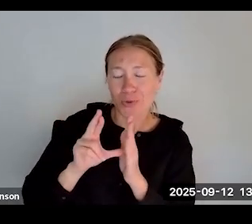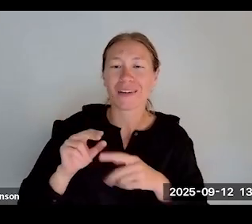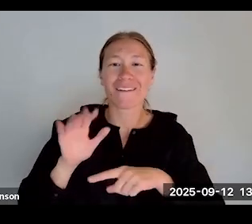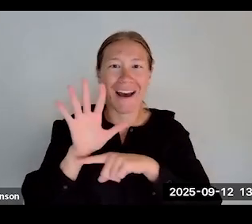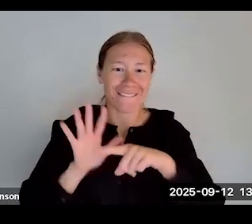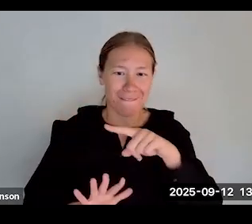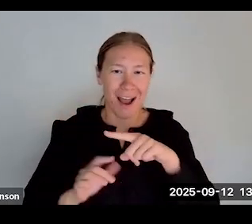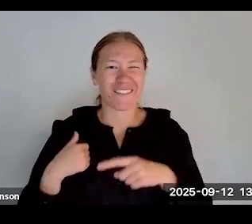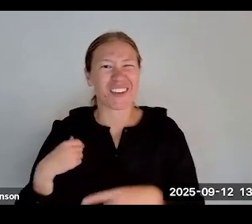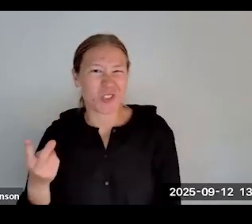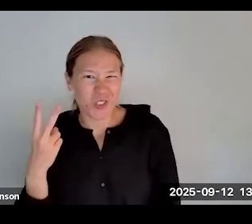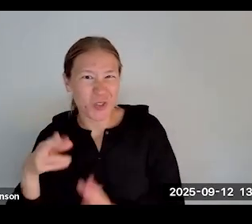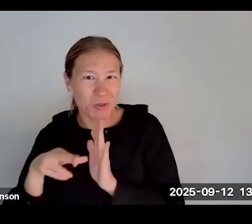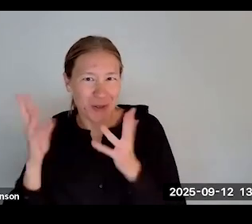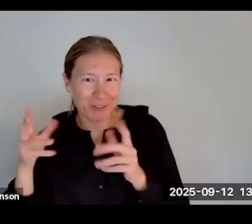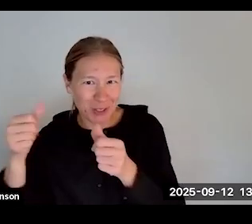I'm one of them.